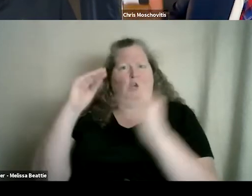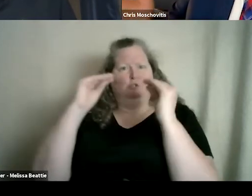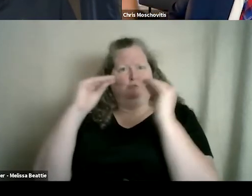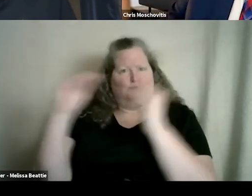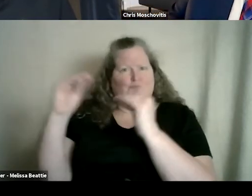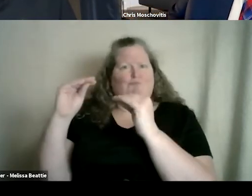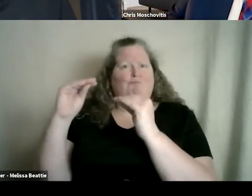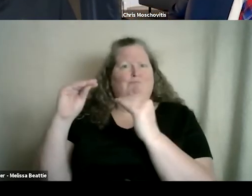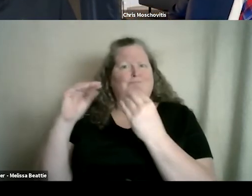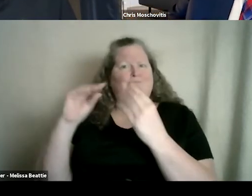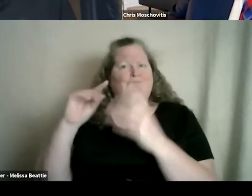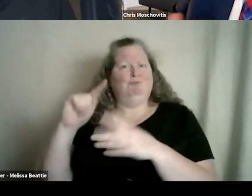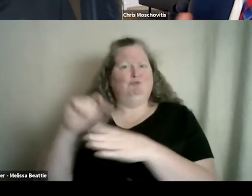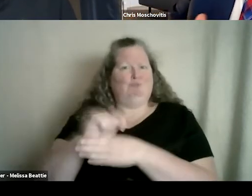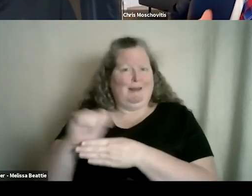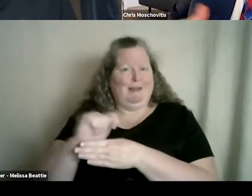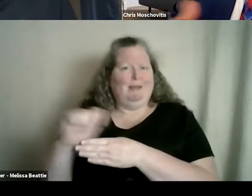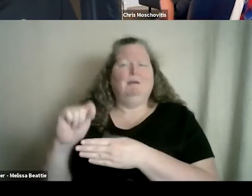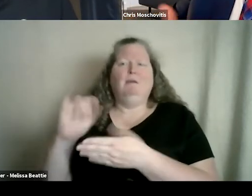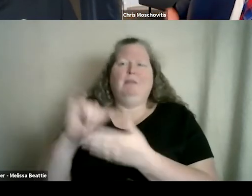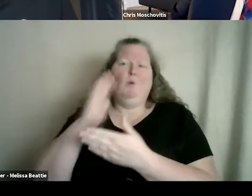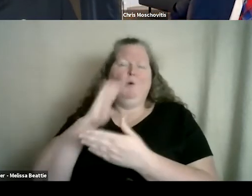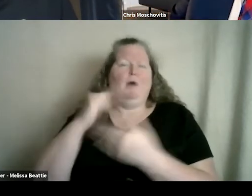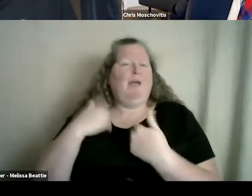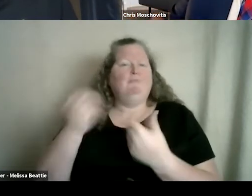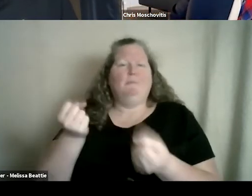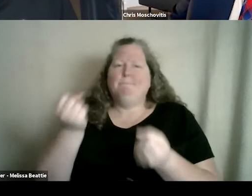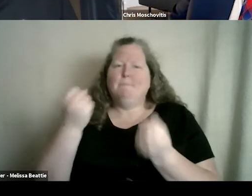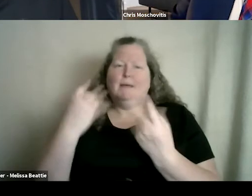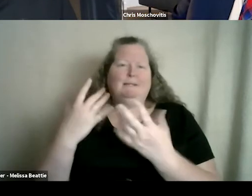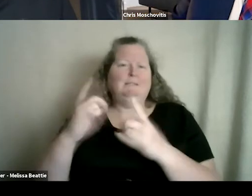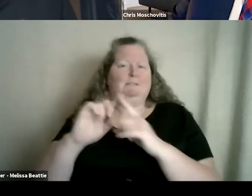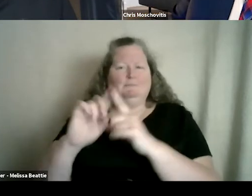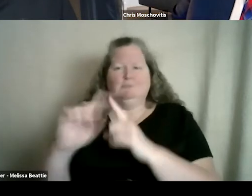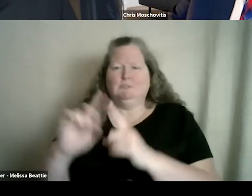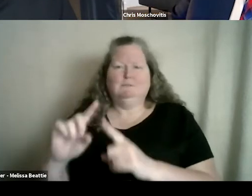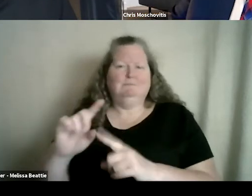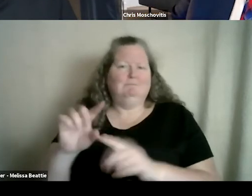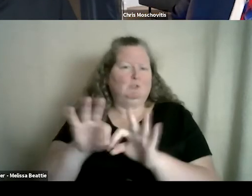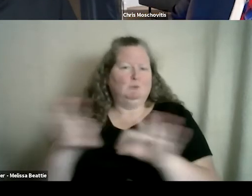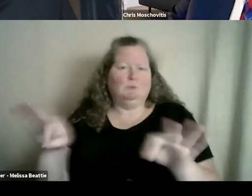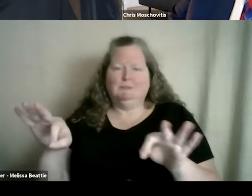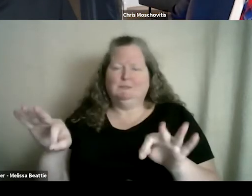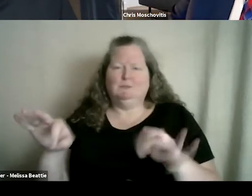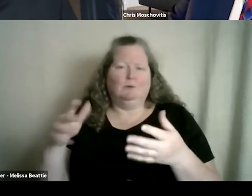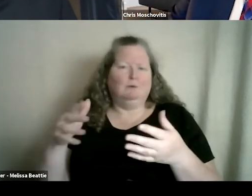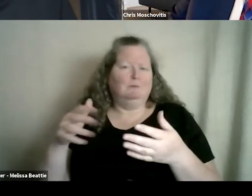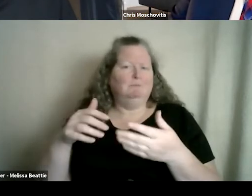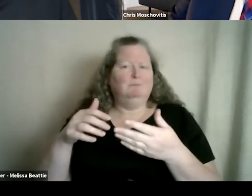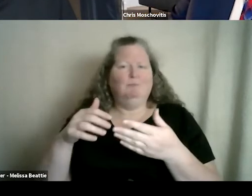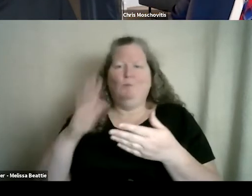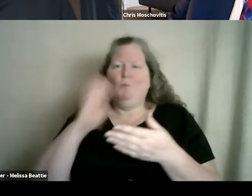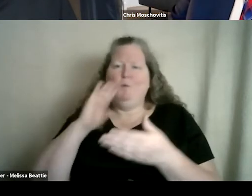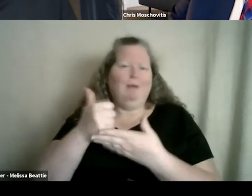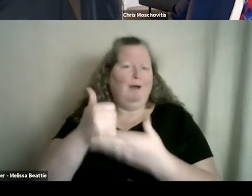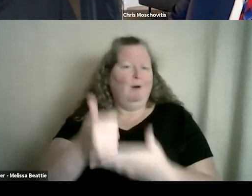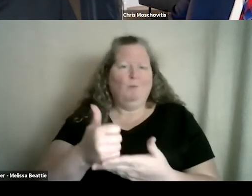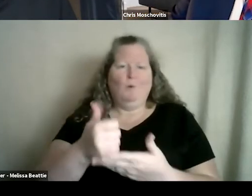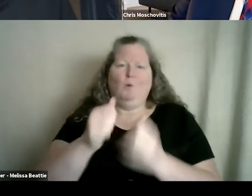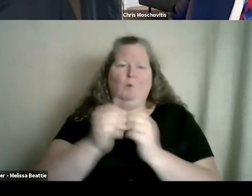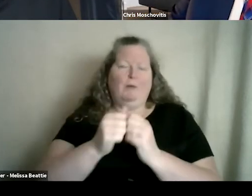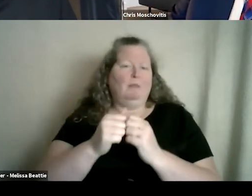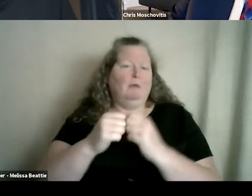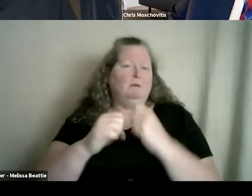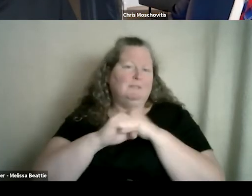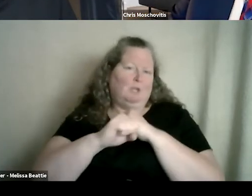that has hundreds of employees that can then help in doing that. But the critical step is, of